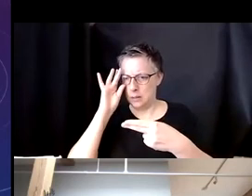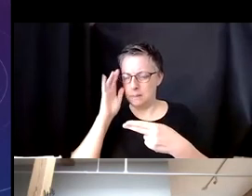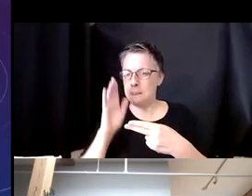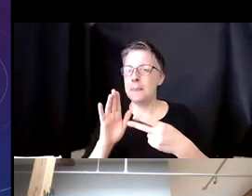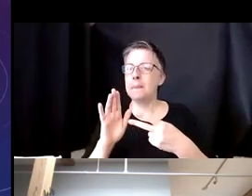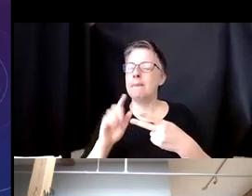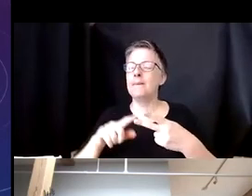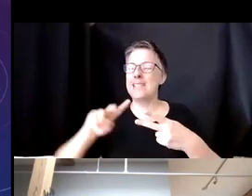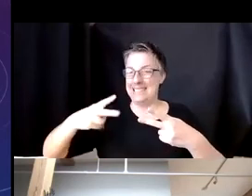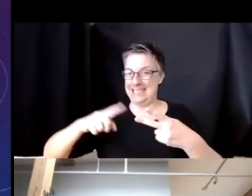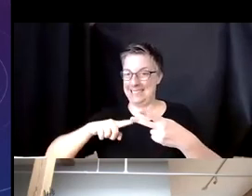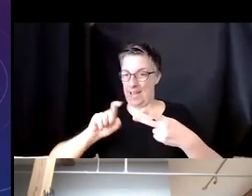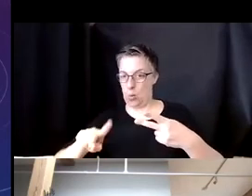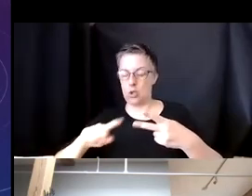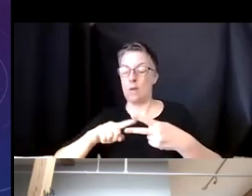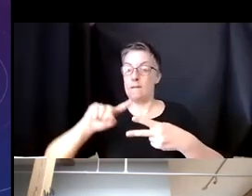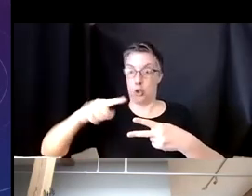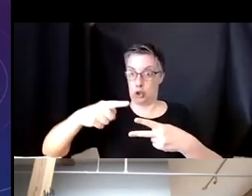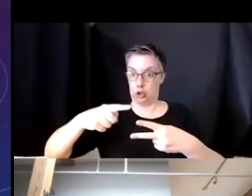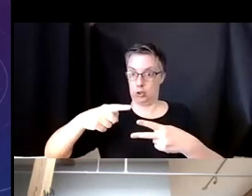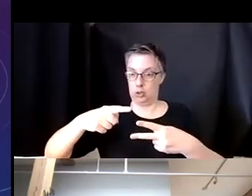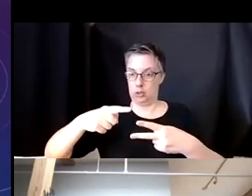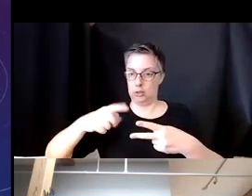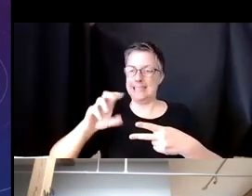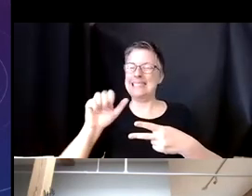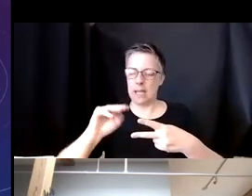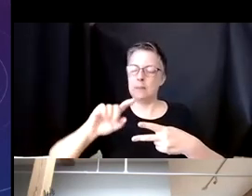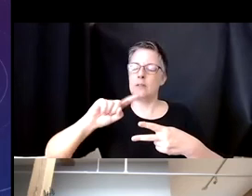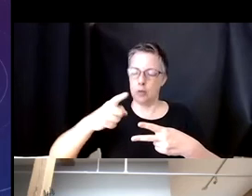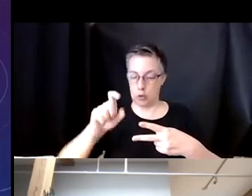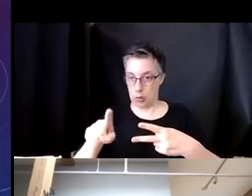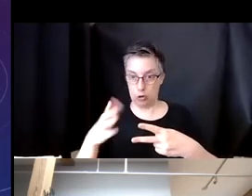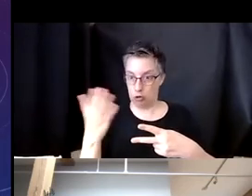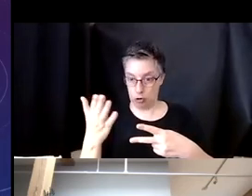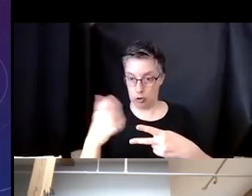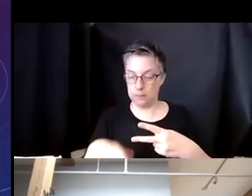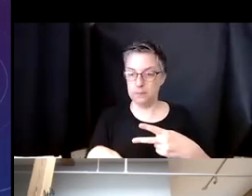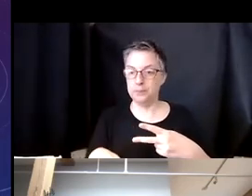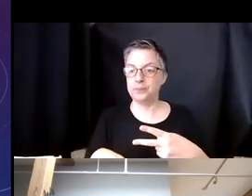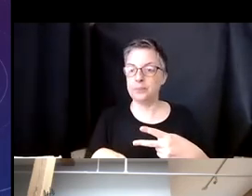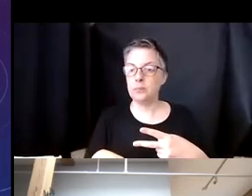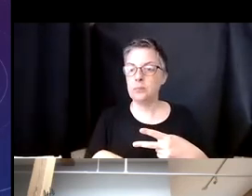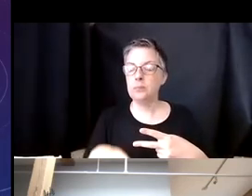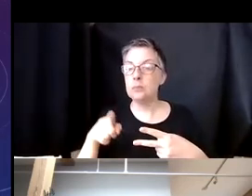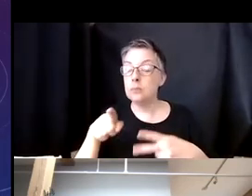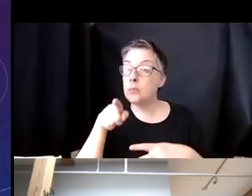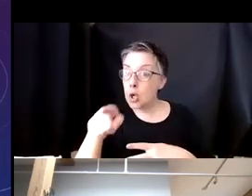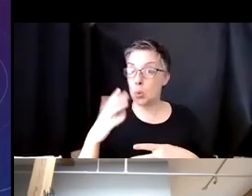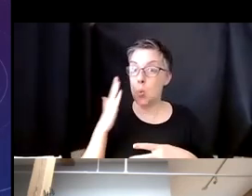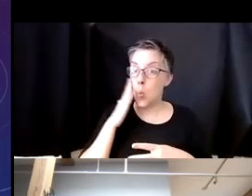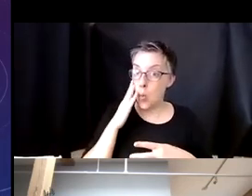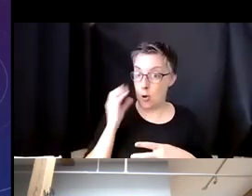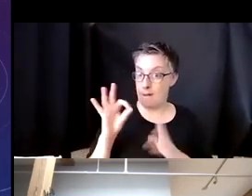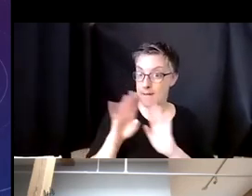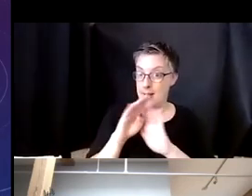second question after the first. So Sam's first question, which follows mine, was, are you aware of a